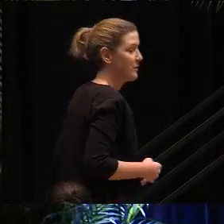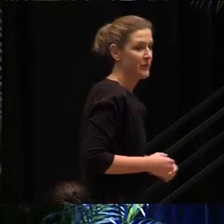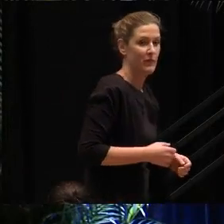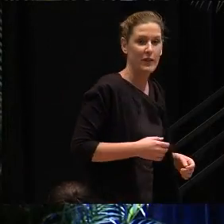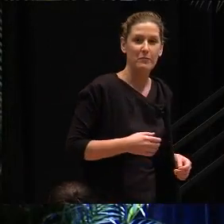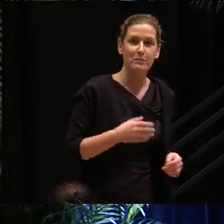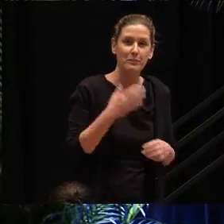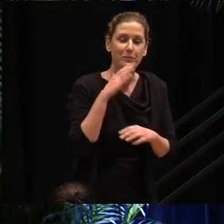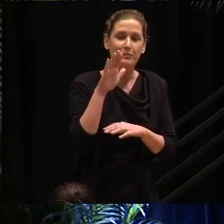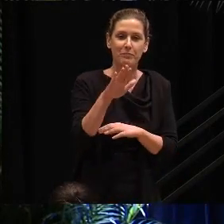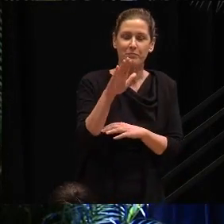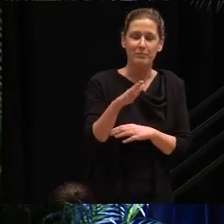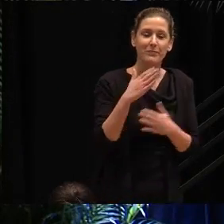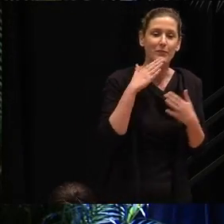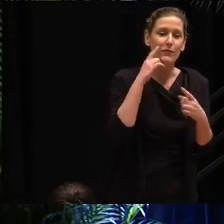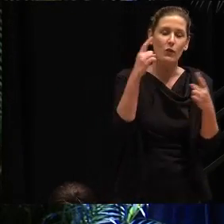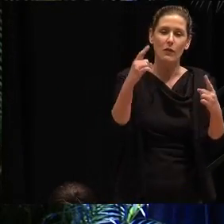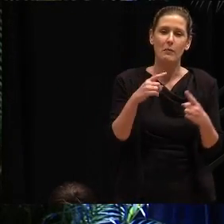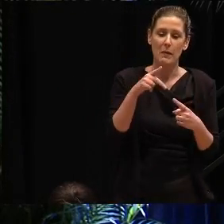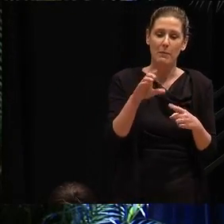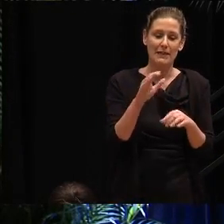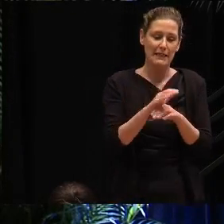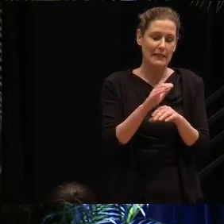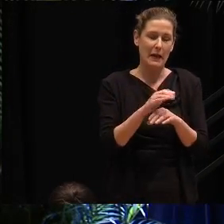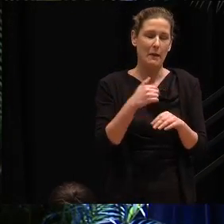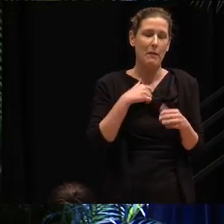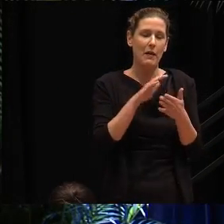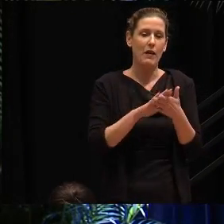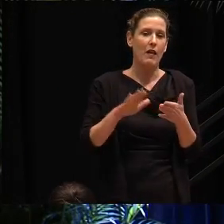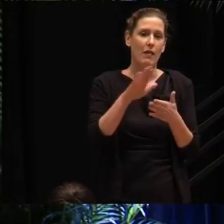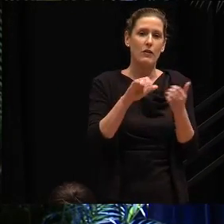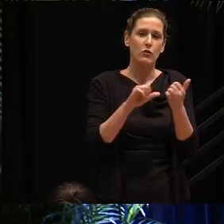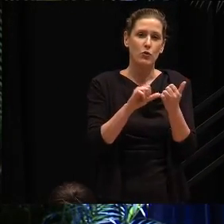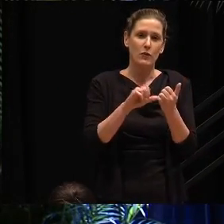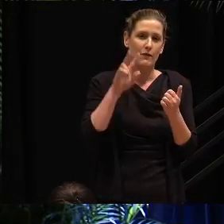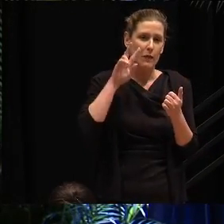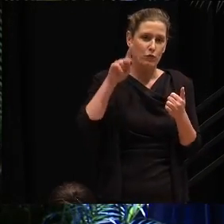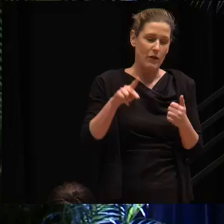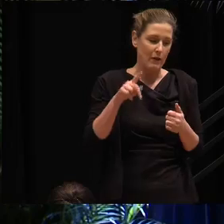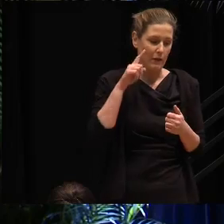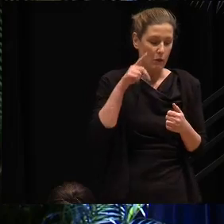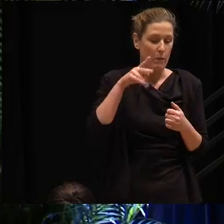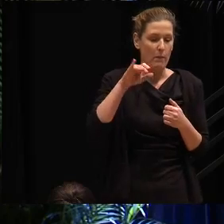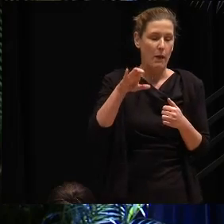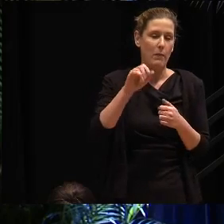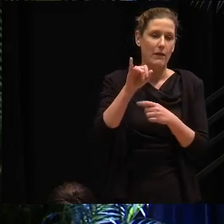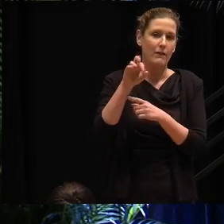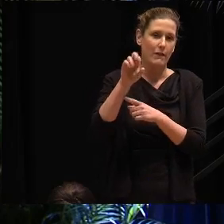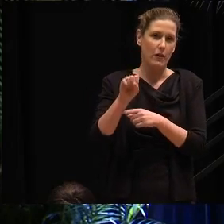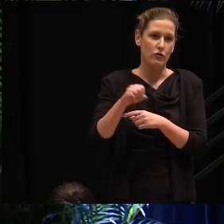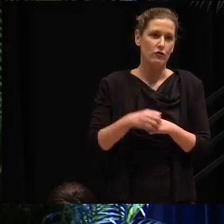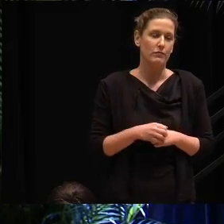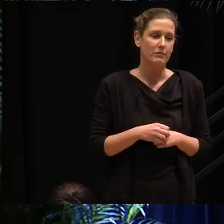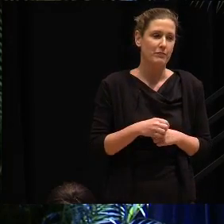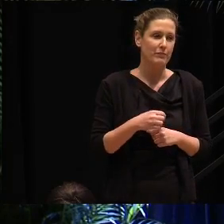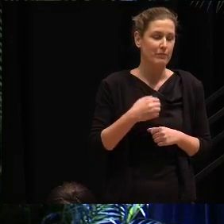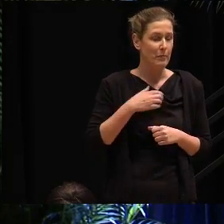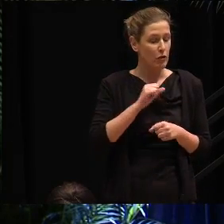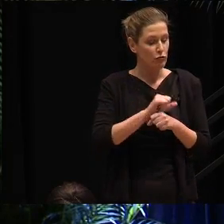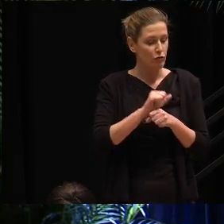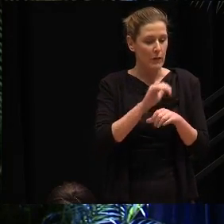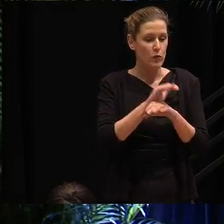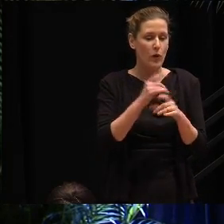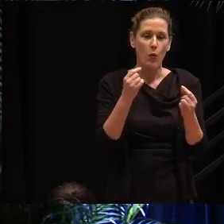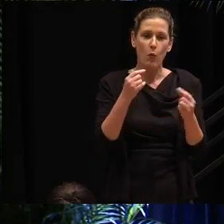Tonight. My name is Steve Cammarano. I'm the college's Associate Vice President for Public Affairs, and it's my happy job to welcome you